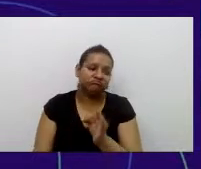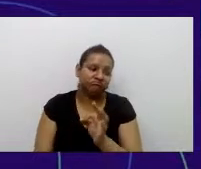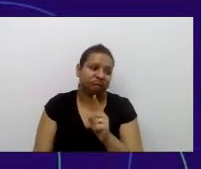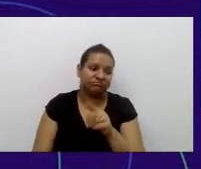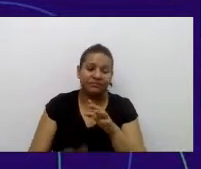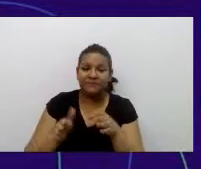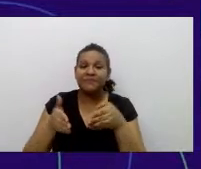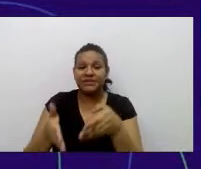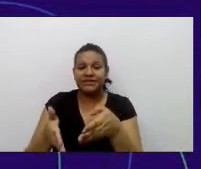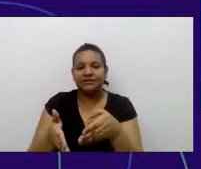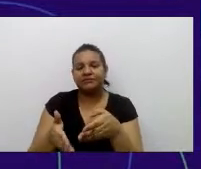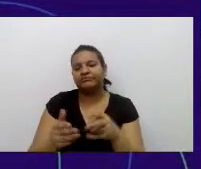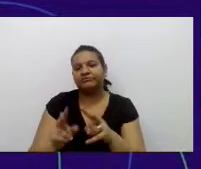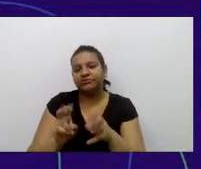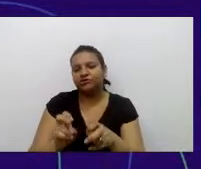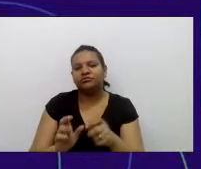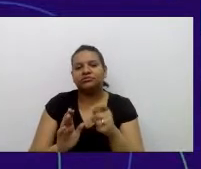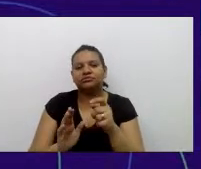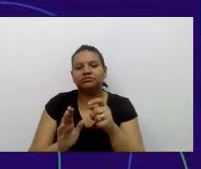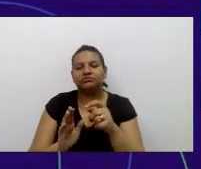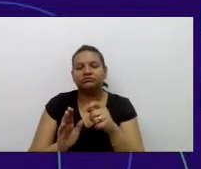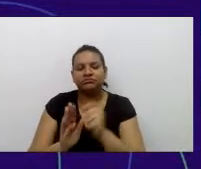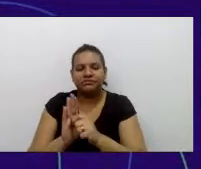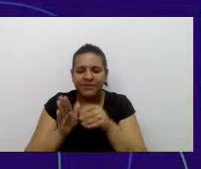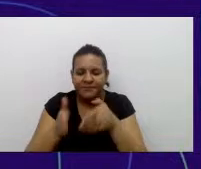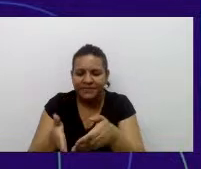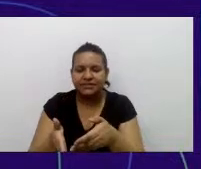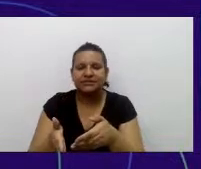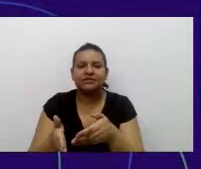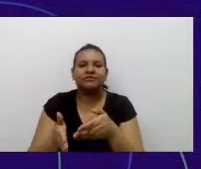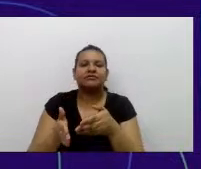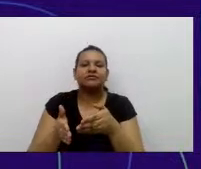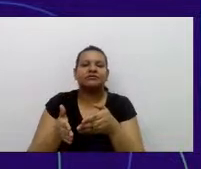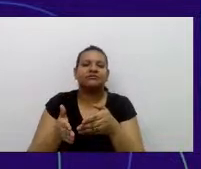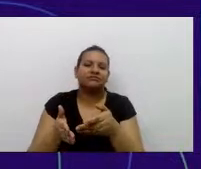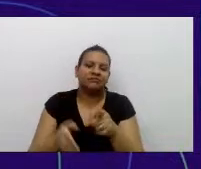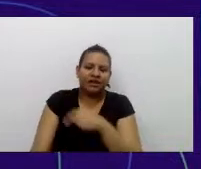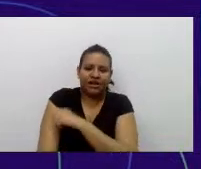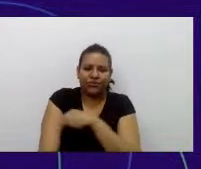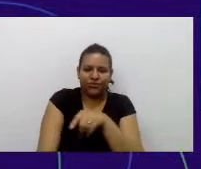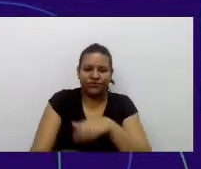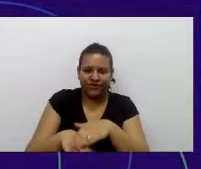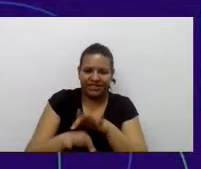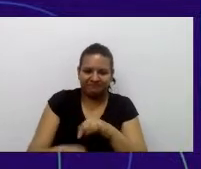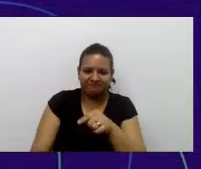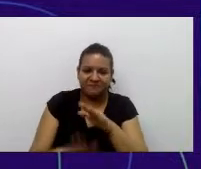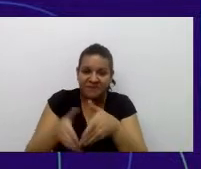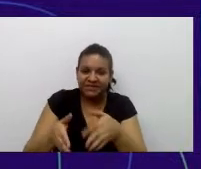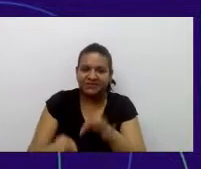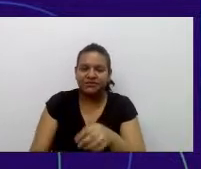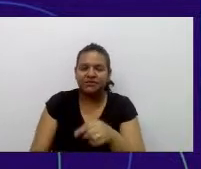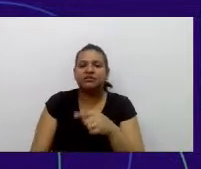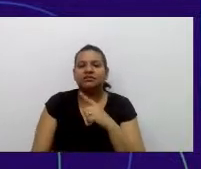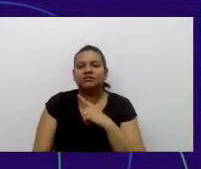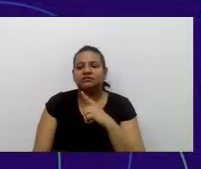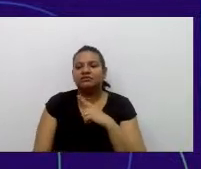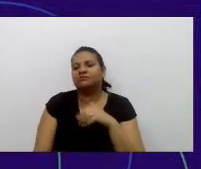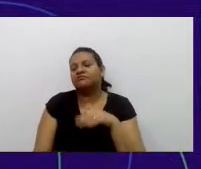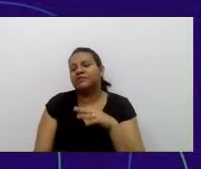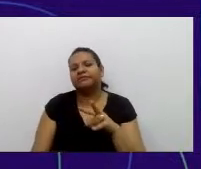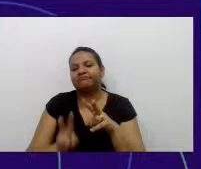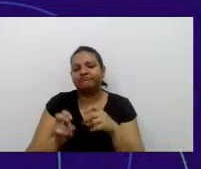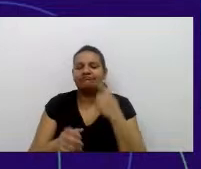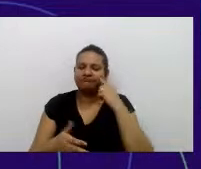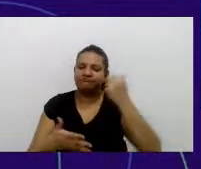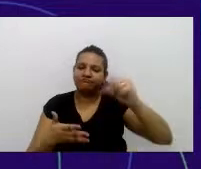that the student had produced. Is it very focused on maybe the criteria for evaluating an IELTS essay? Maybe not so much. Maybe it